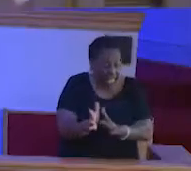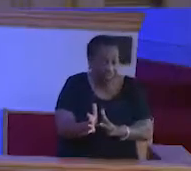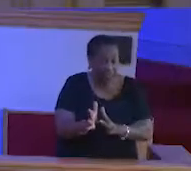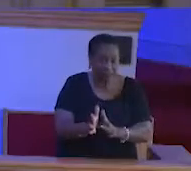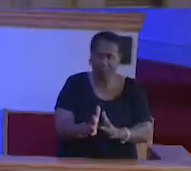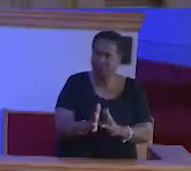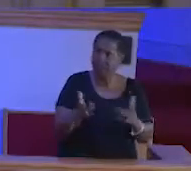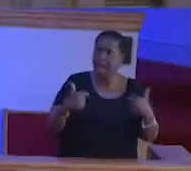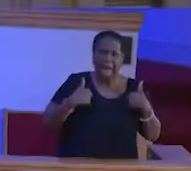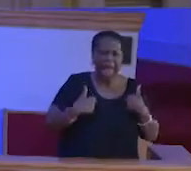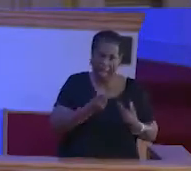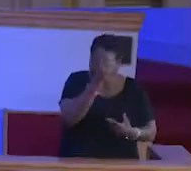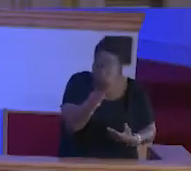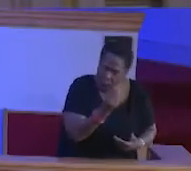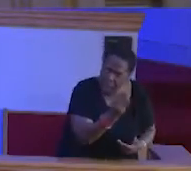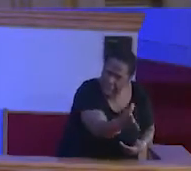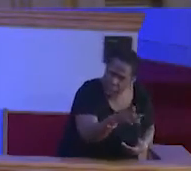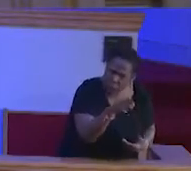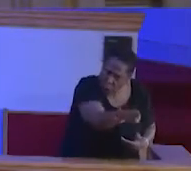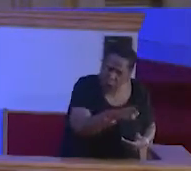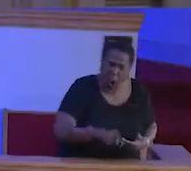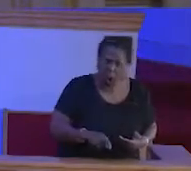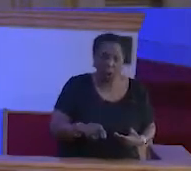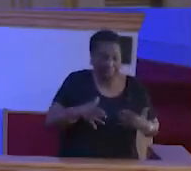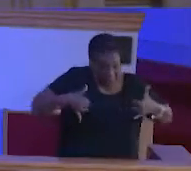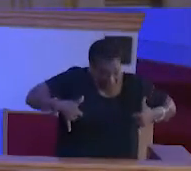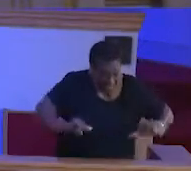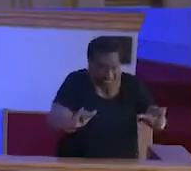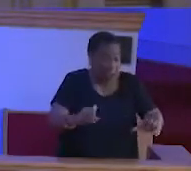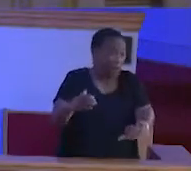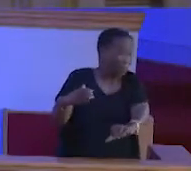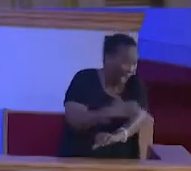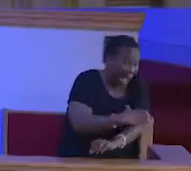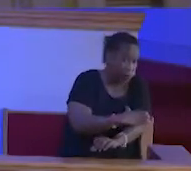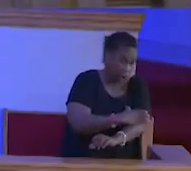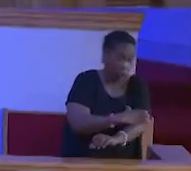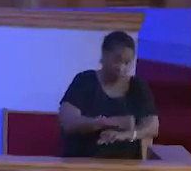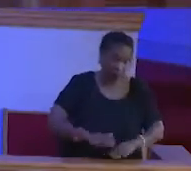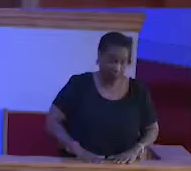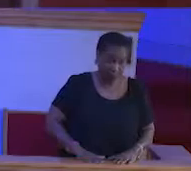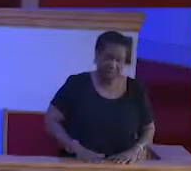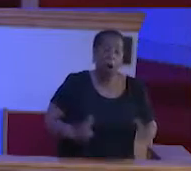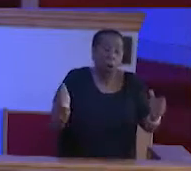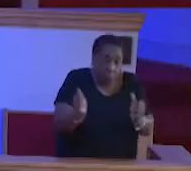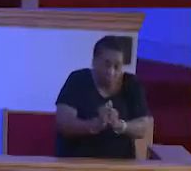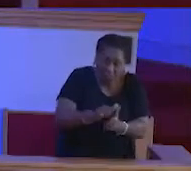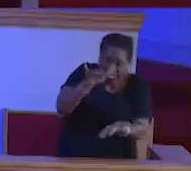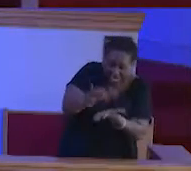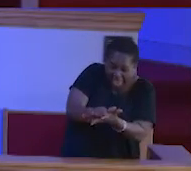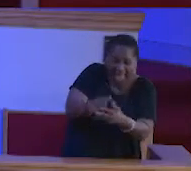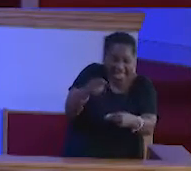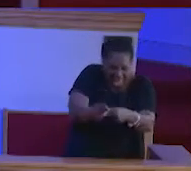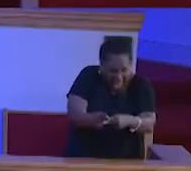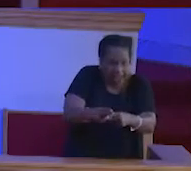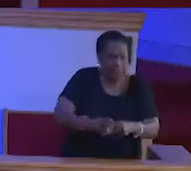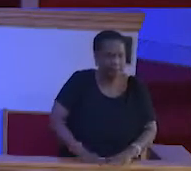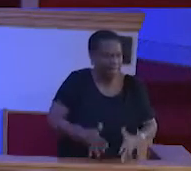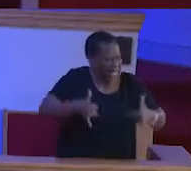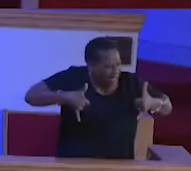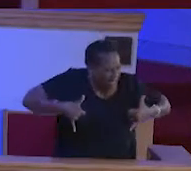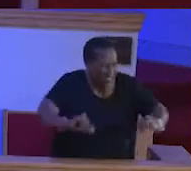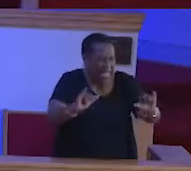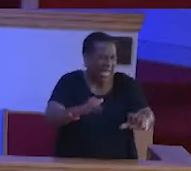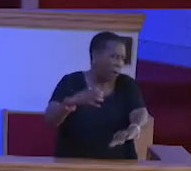I stopped by this morning to tell you there's still power in that name. There's